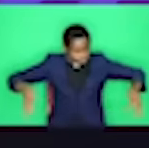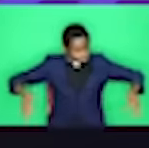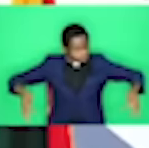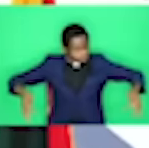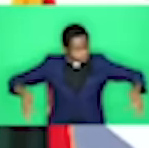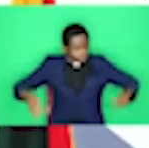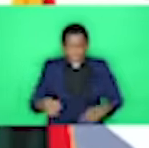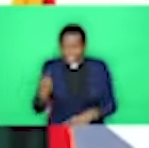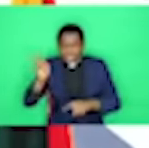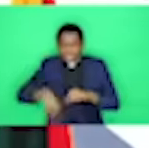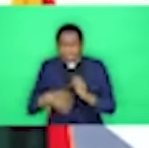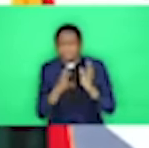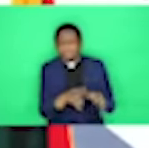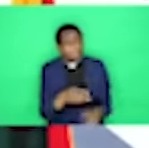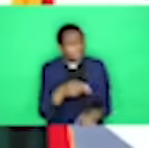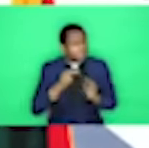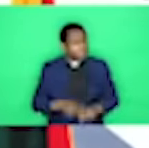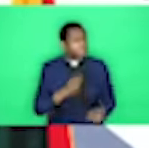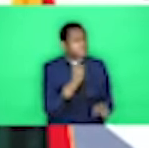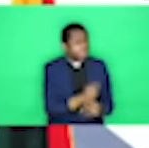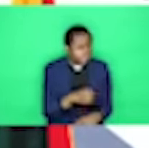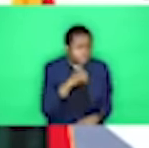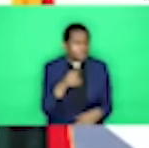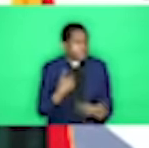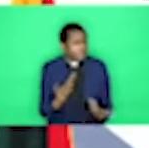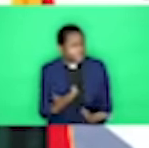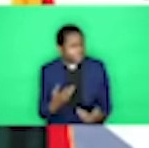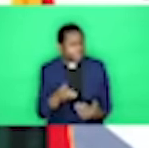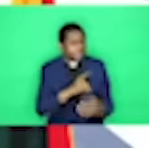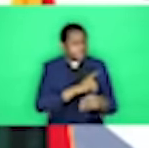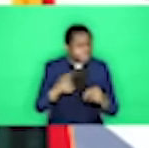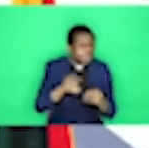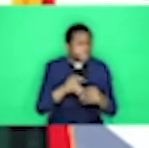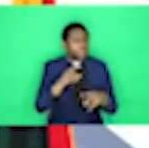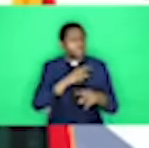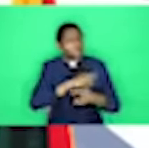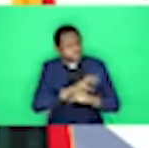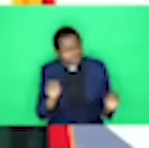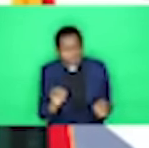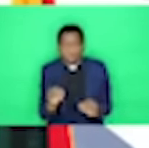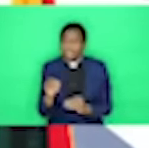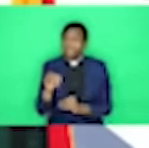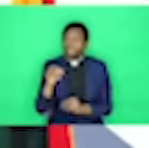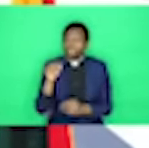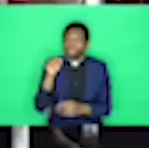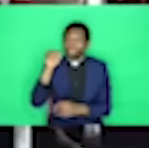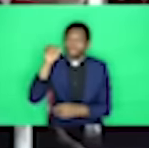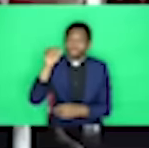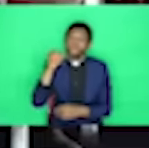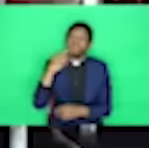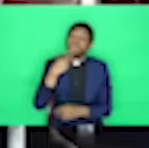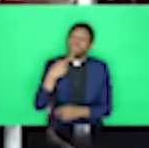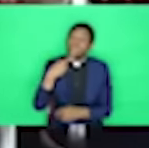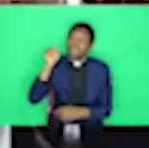no discipline, there's no check. People just cross the red line and nobody say anything. Because if the policeman arrests the